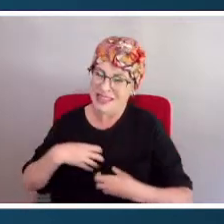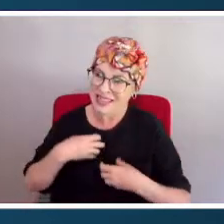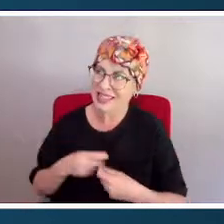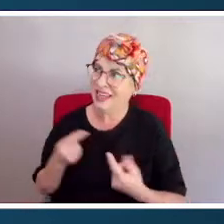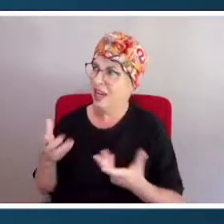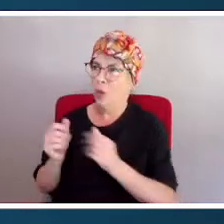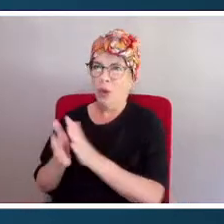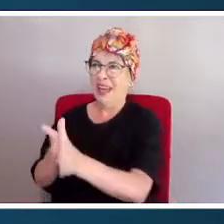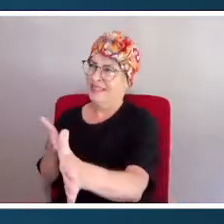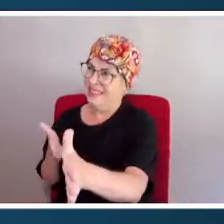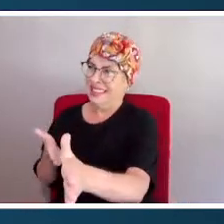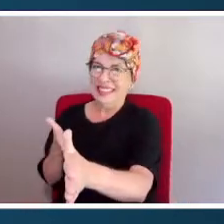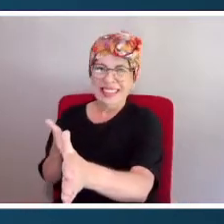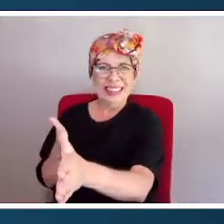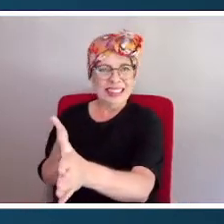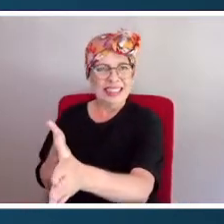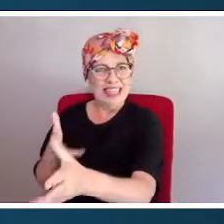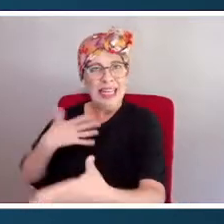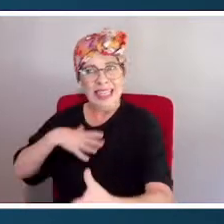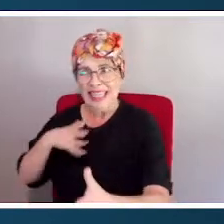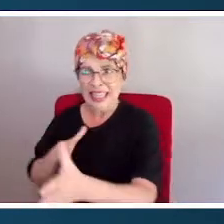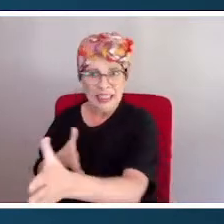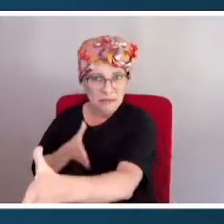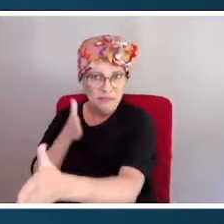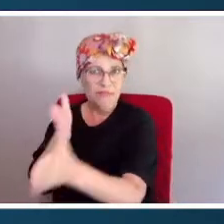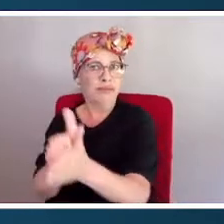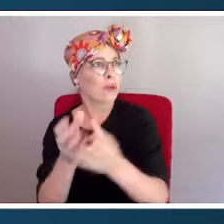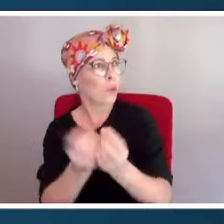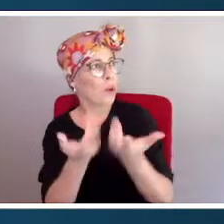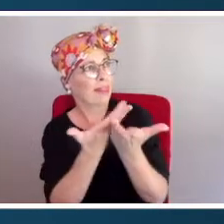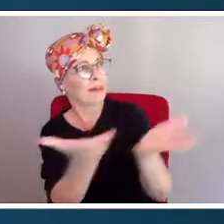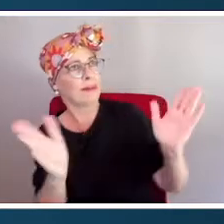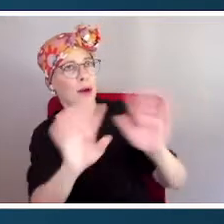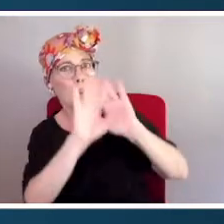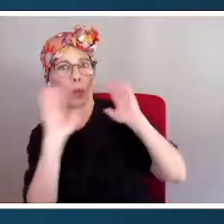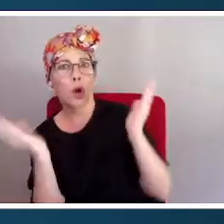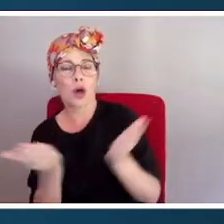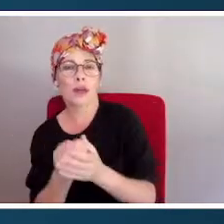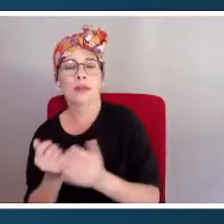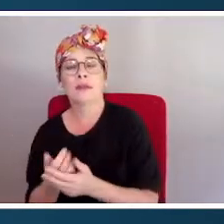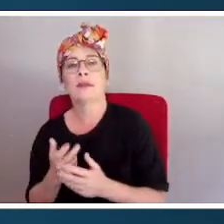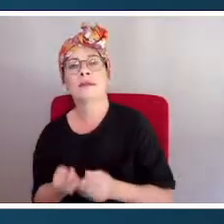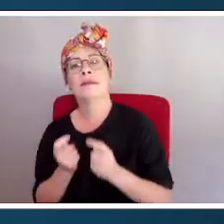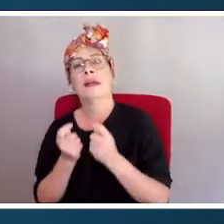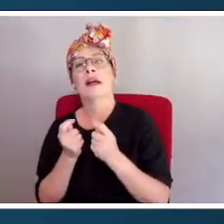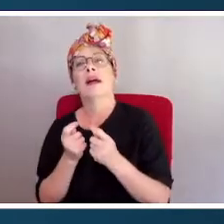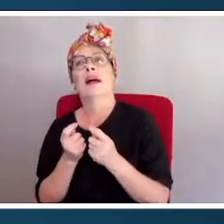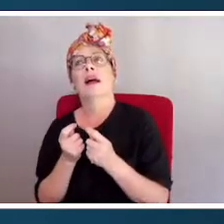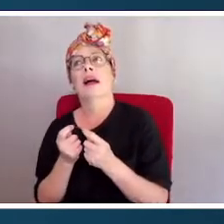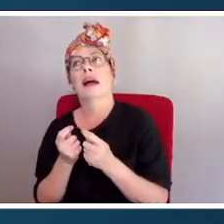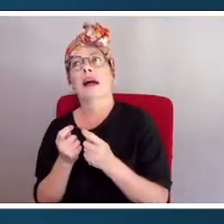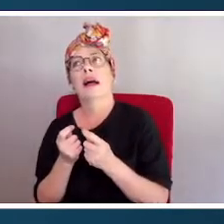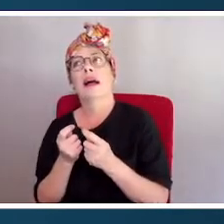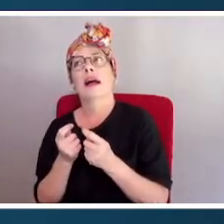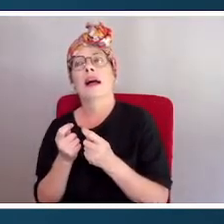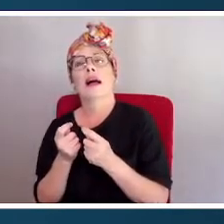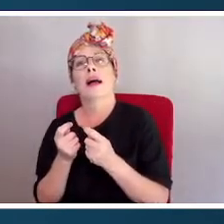We are also meeting soon after the first official visit to Australia by a Fijian Prime Minister in many